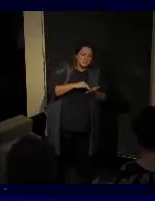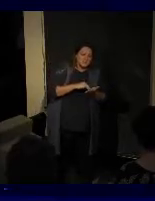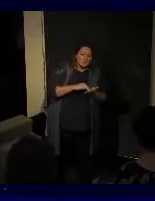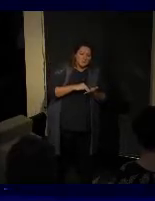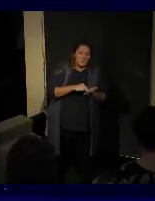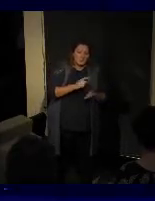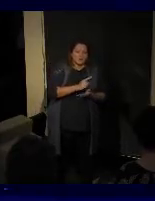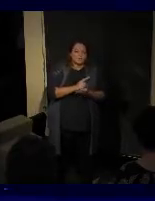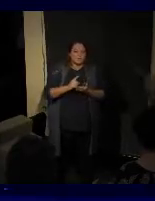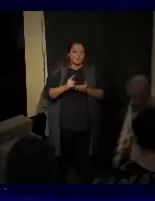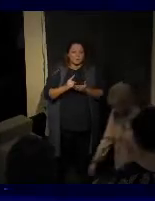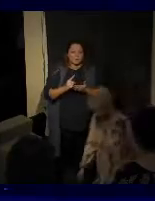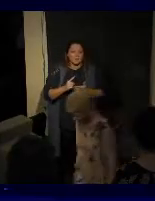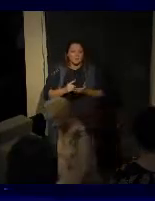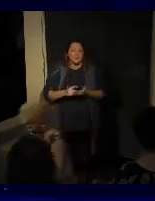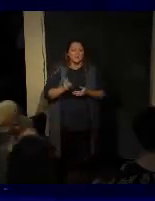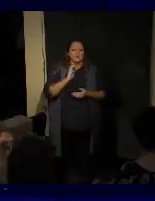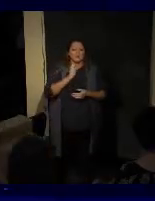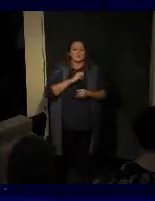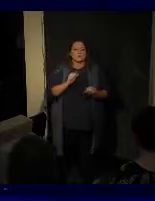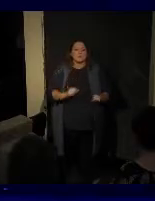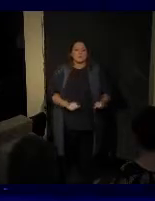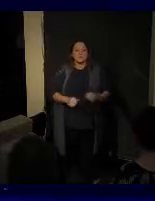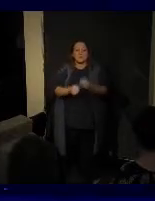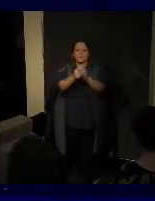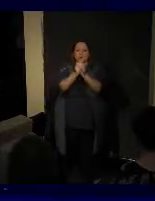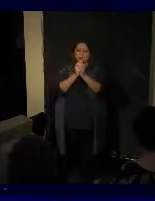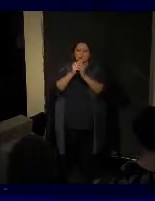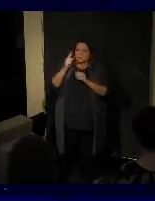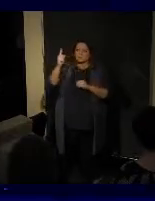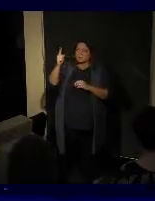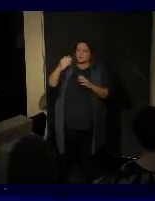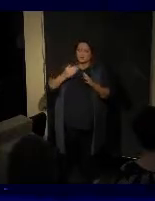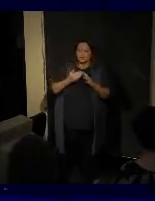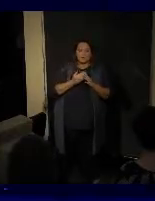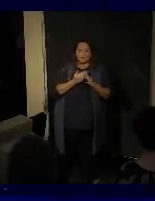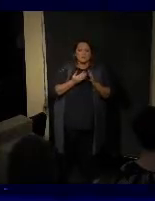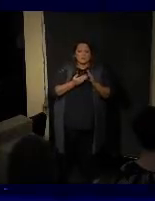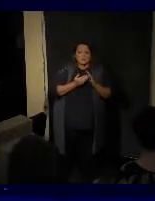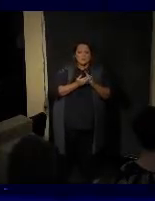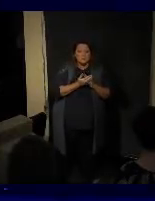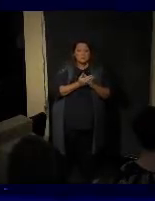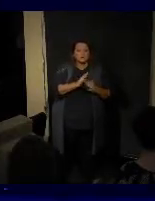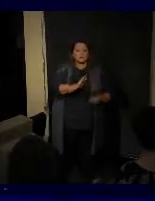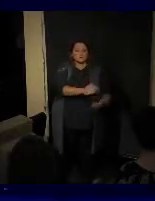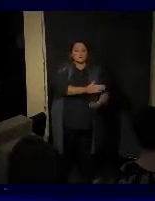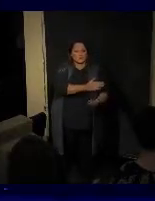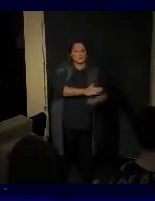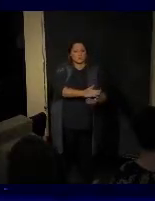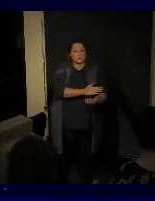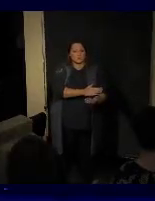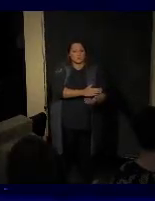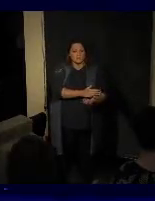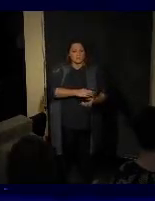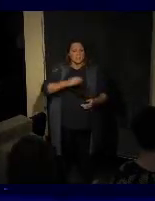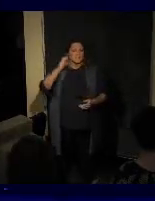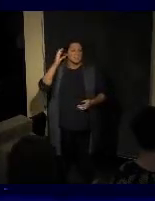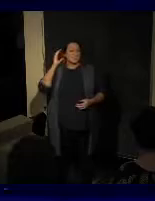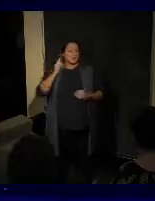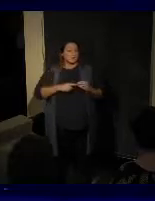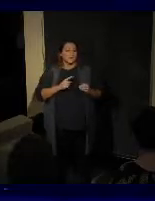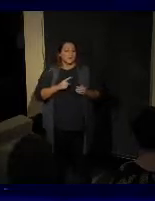worship you through song, and then we can hear about what you're doing, what you're